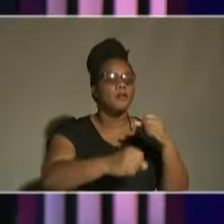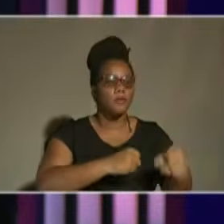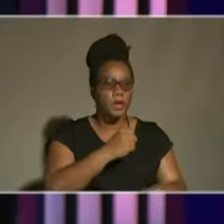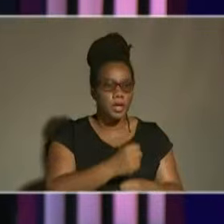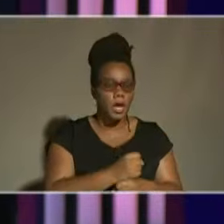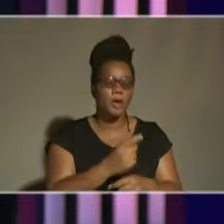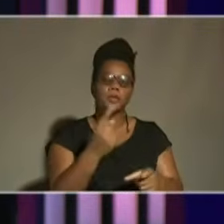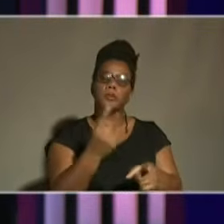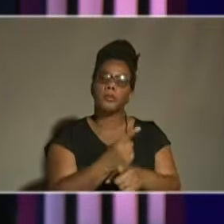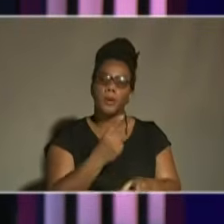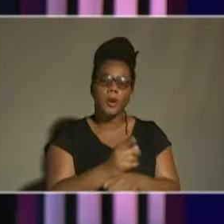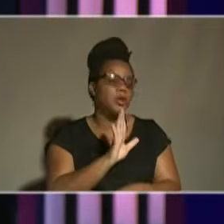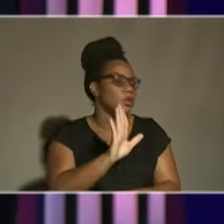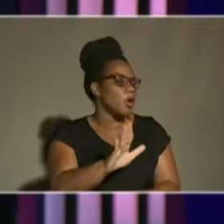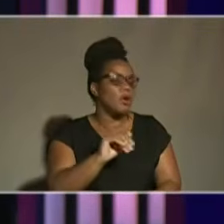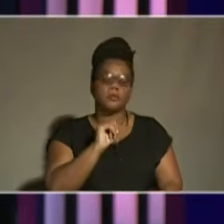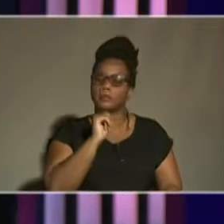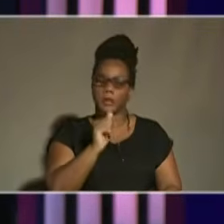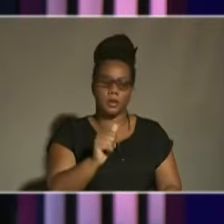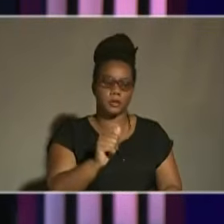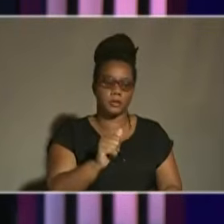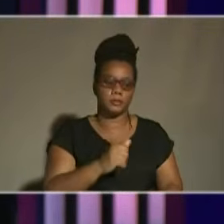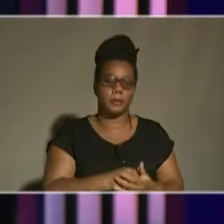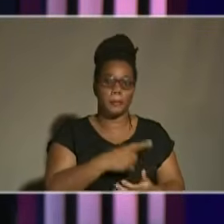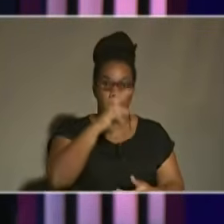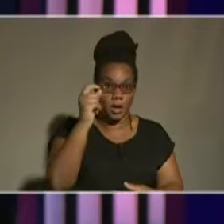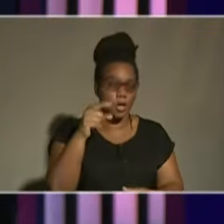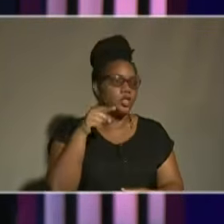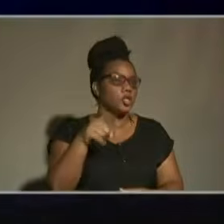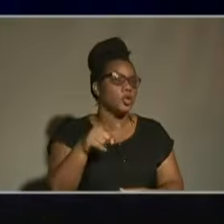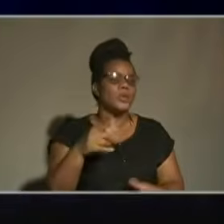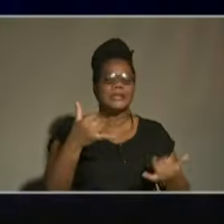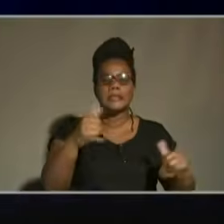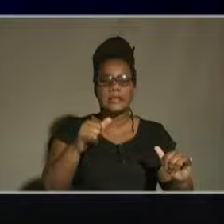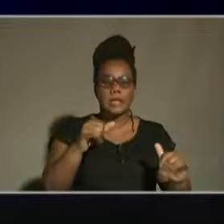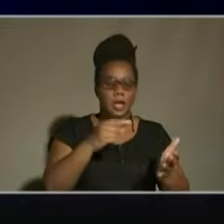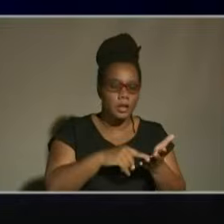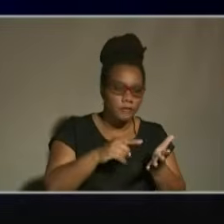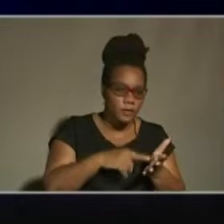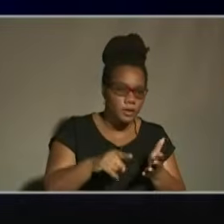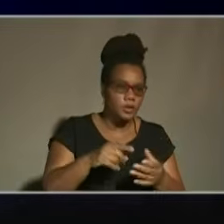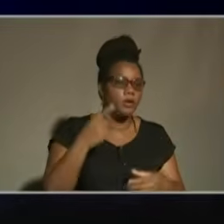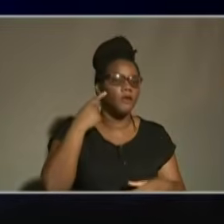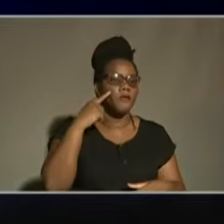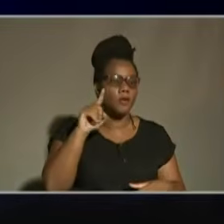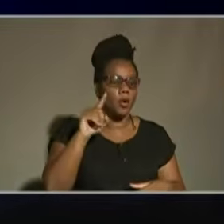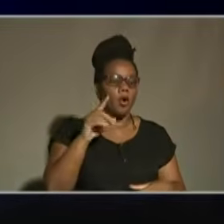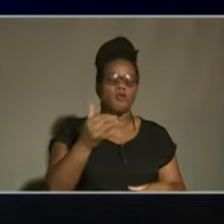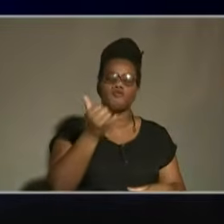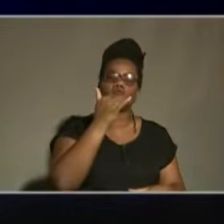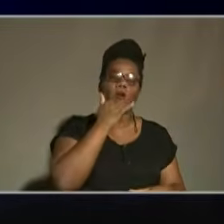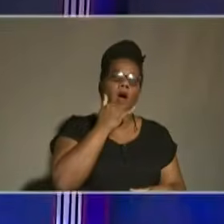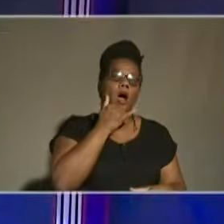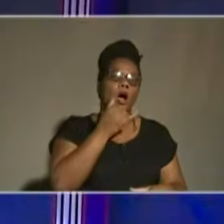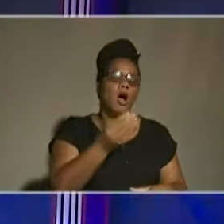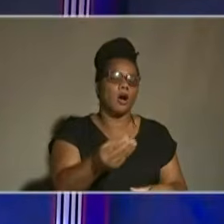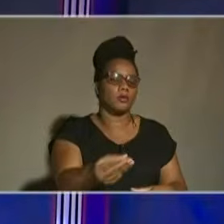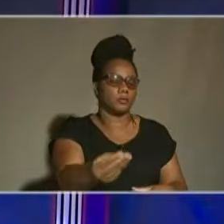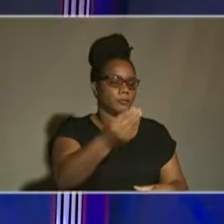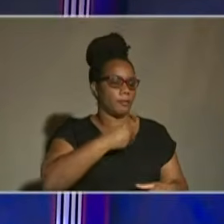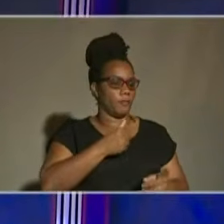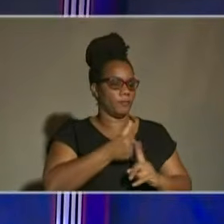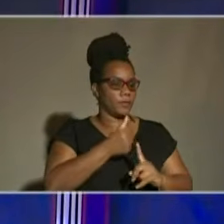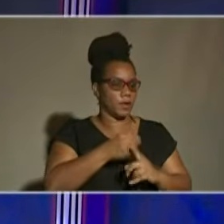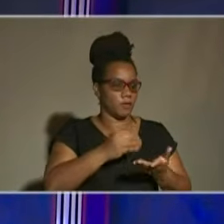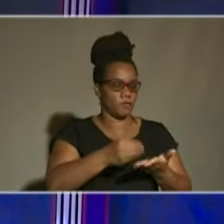proper. Yours have not, because you are under investigation for illicit enrichment. Mr. Golding. Our